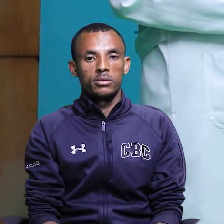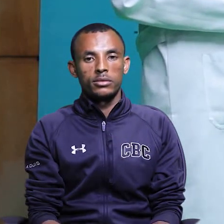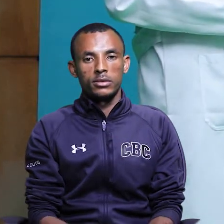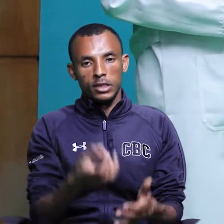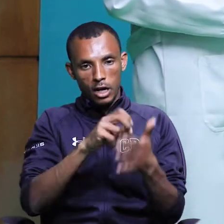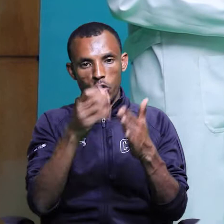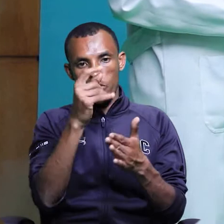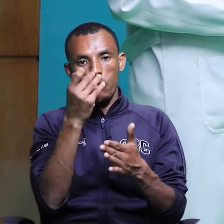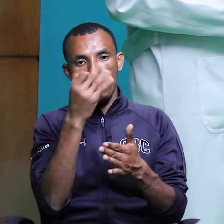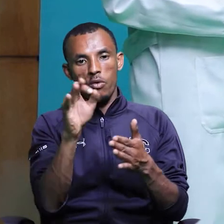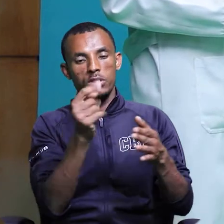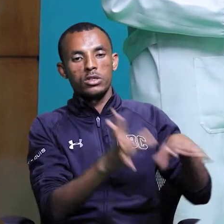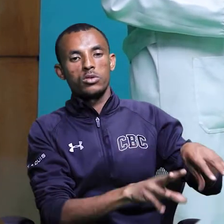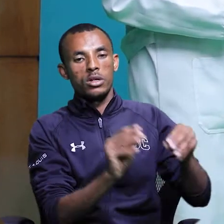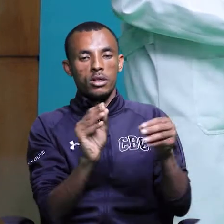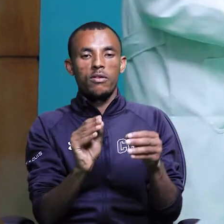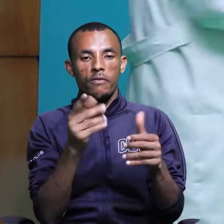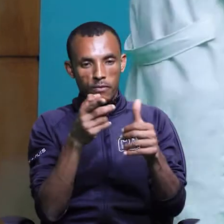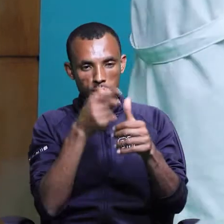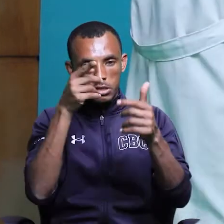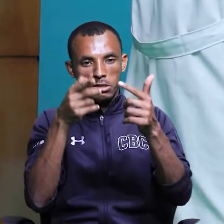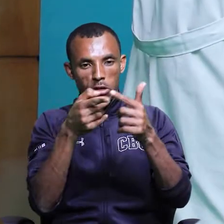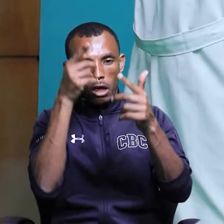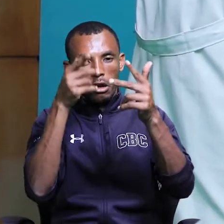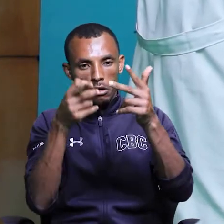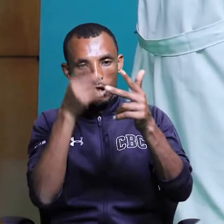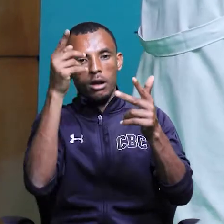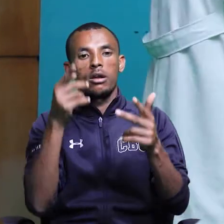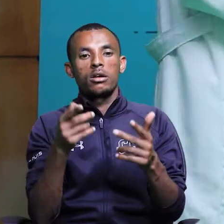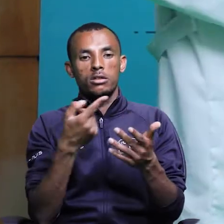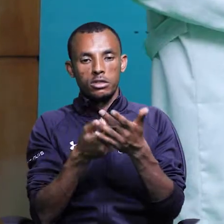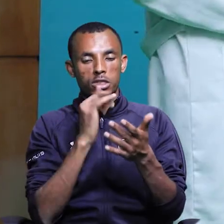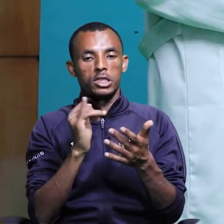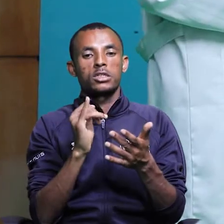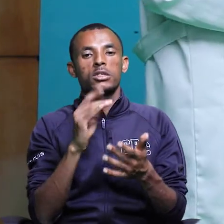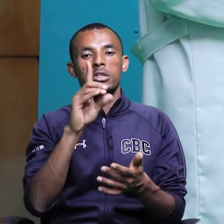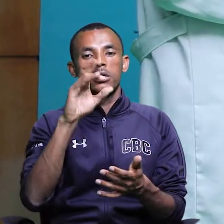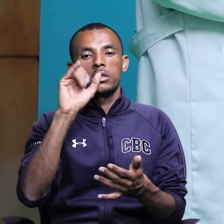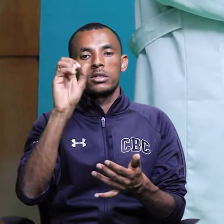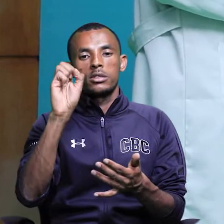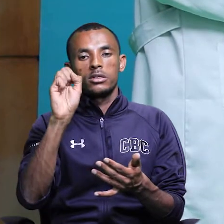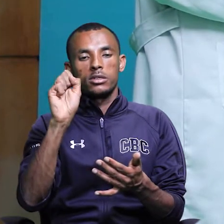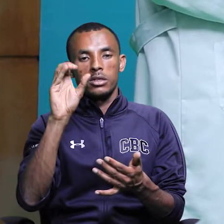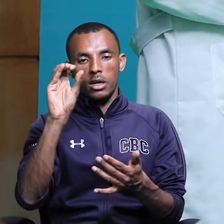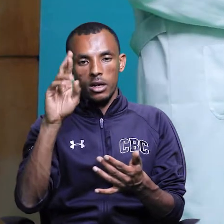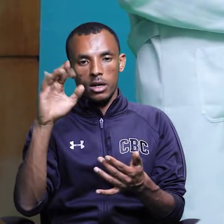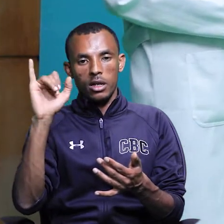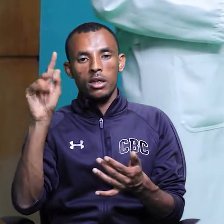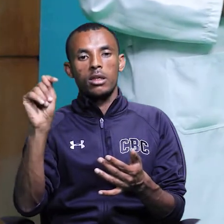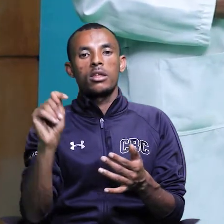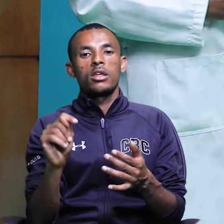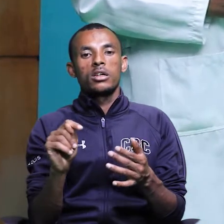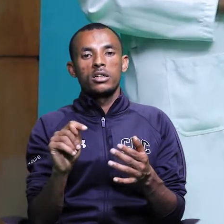Rank of the students, first, second, third, this represents also discrete. Volume of water in a